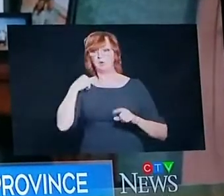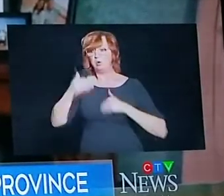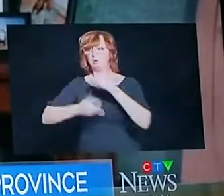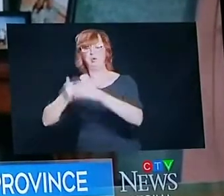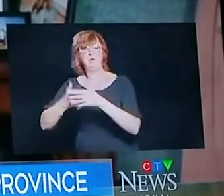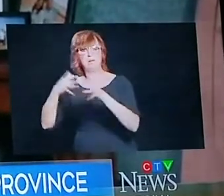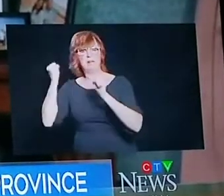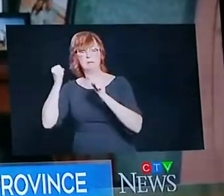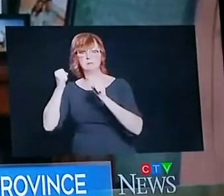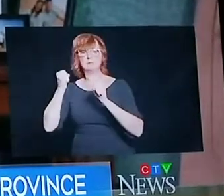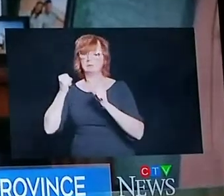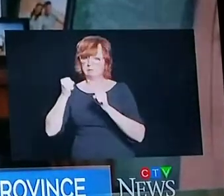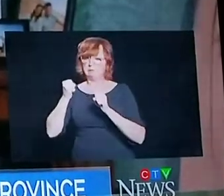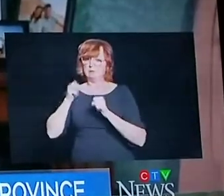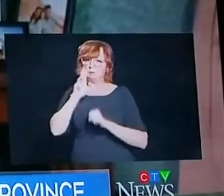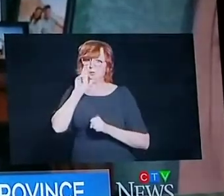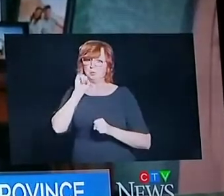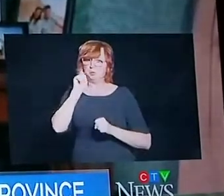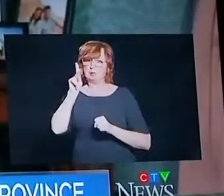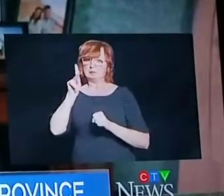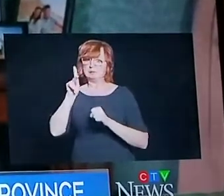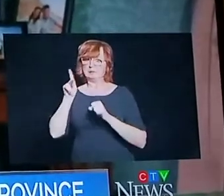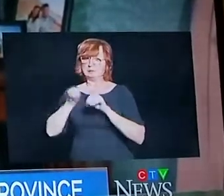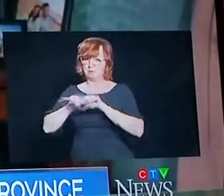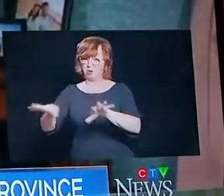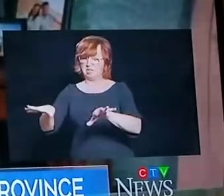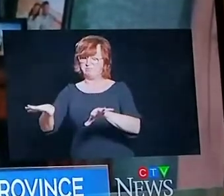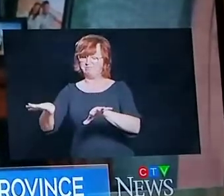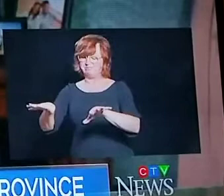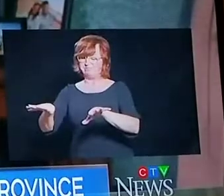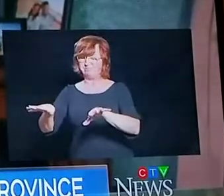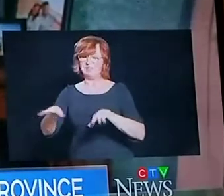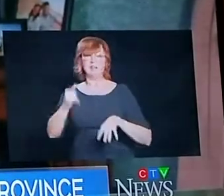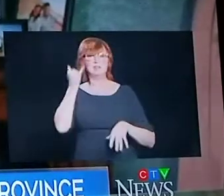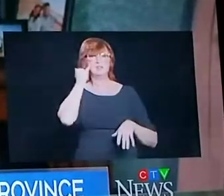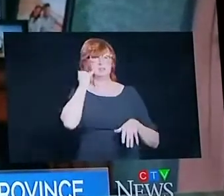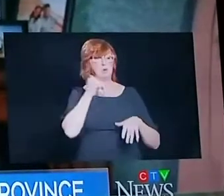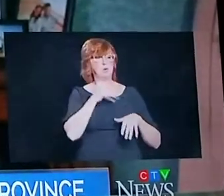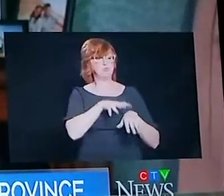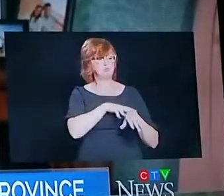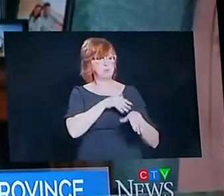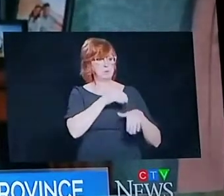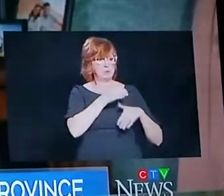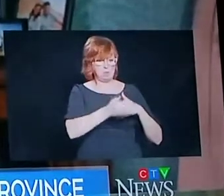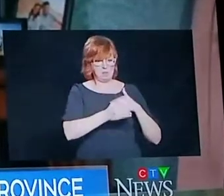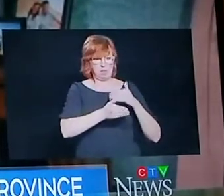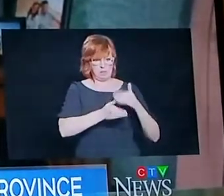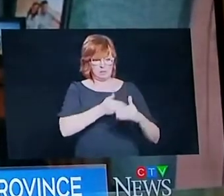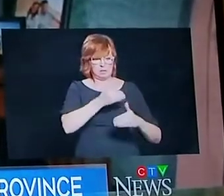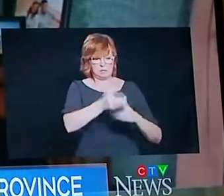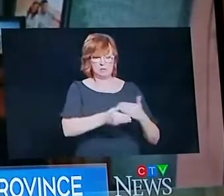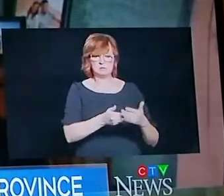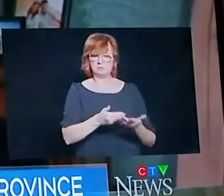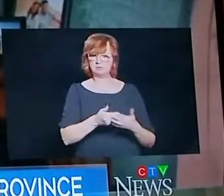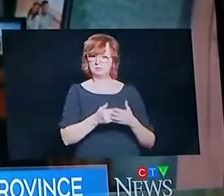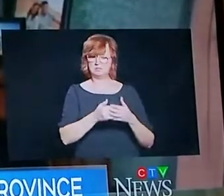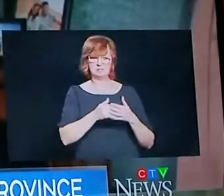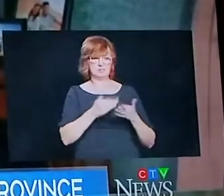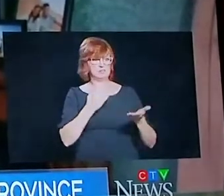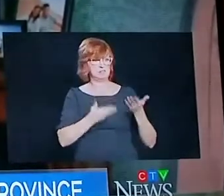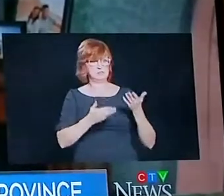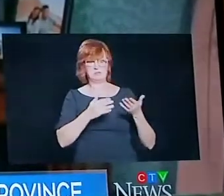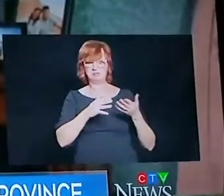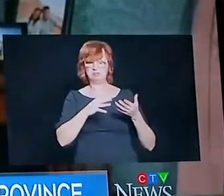COVID-19. If we move too slowly, we risk permanent damage to the livelihoods of thousands of Saskatchewan